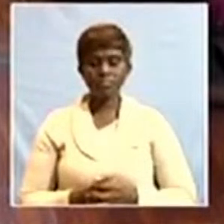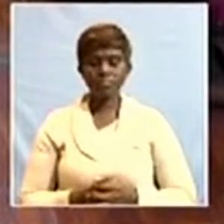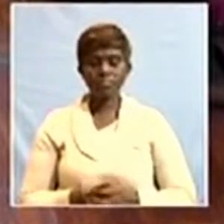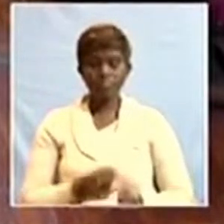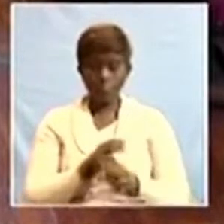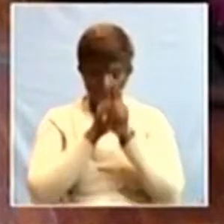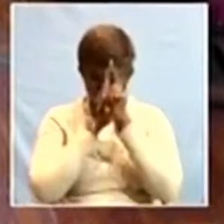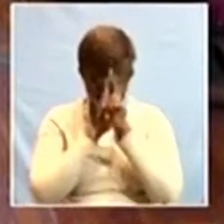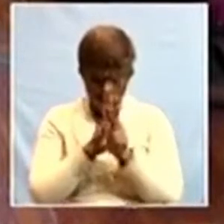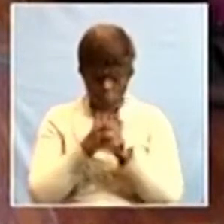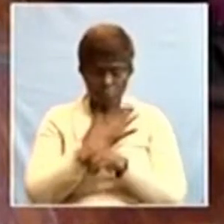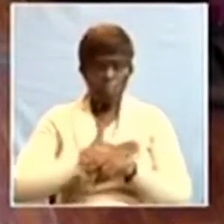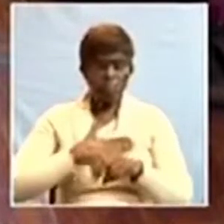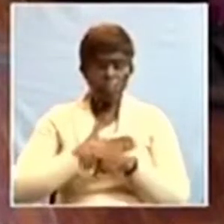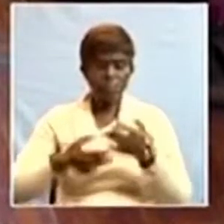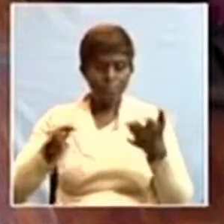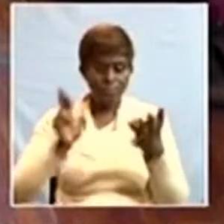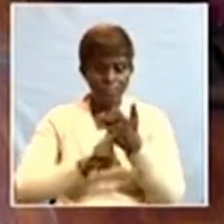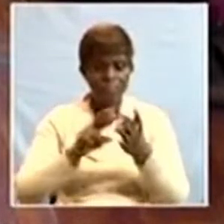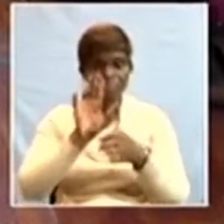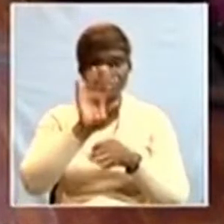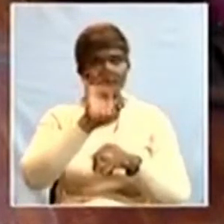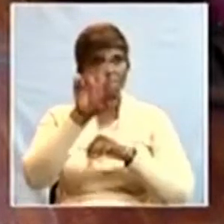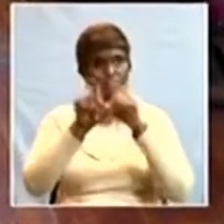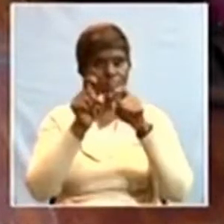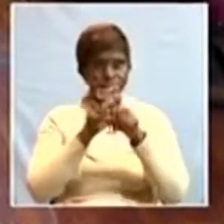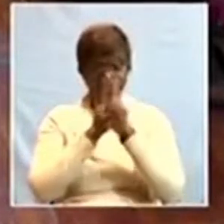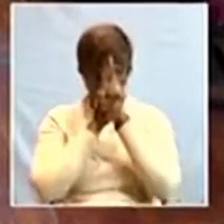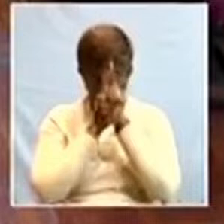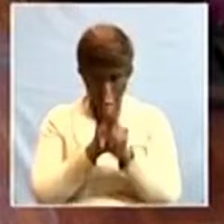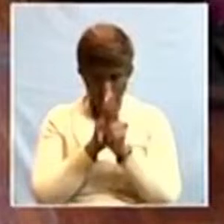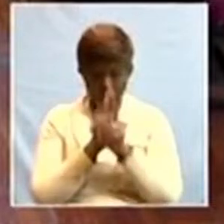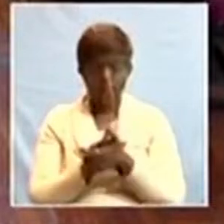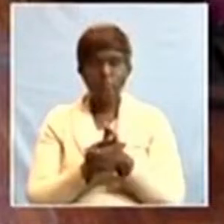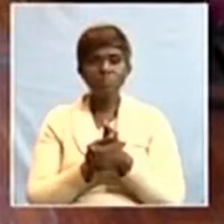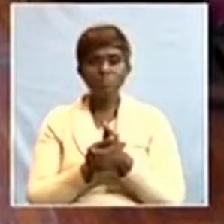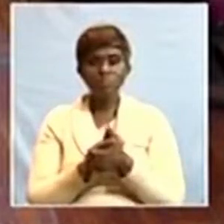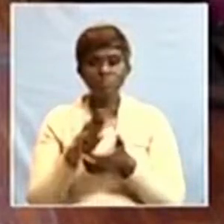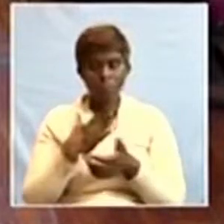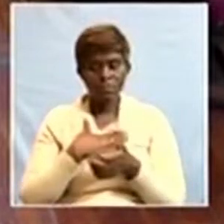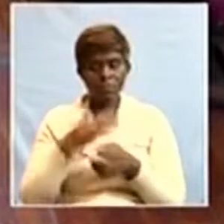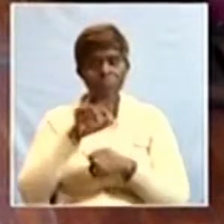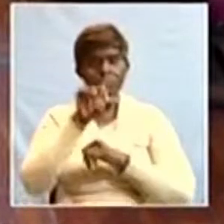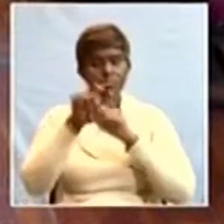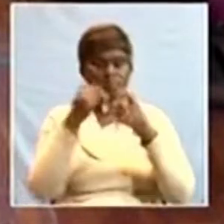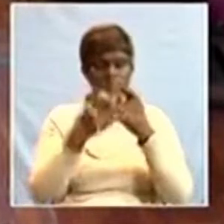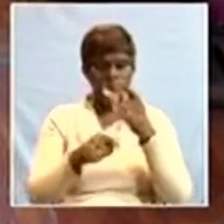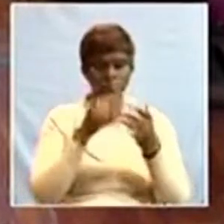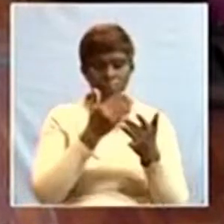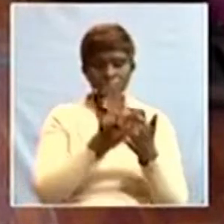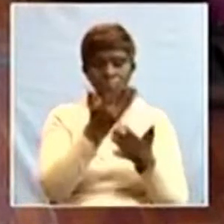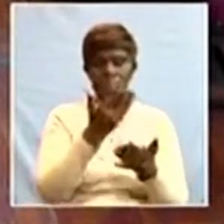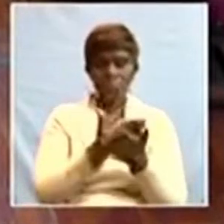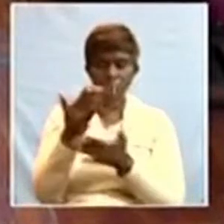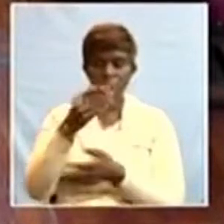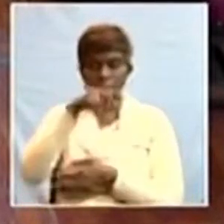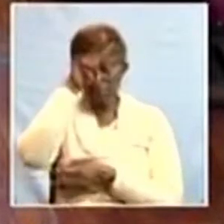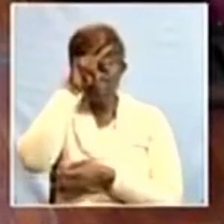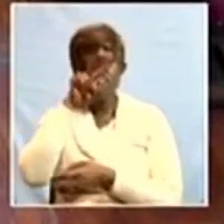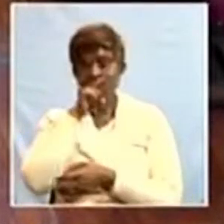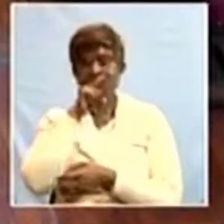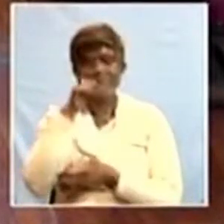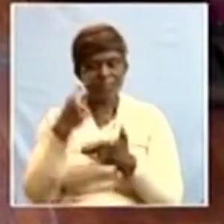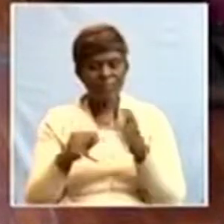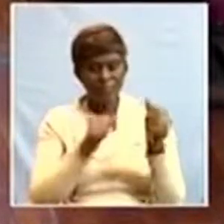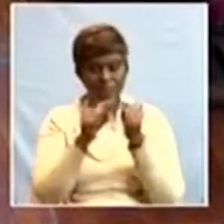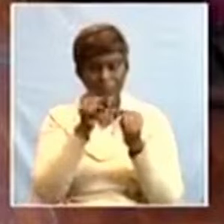Honorable, can you please repeat the question? Honorable. My question is on the procurement of goats. What